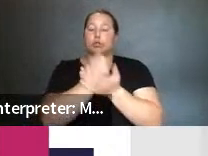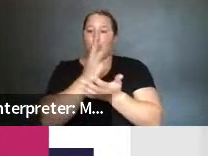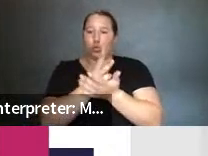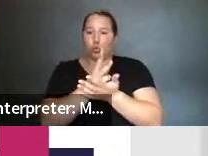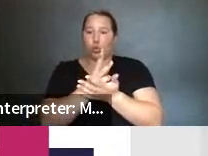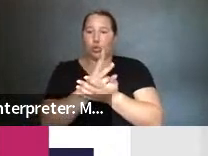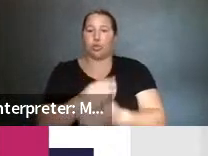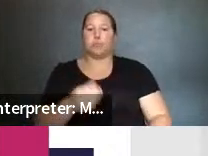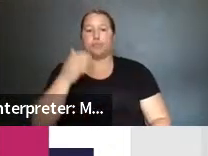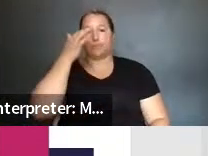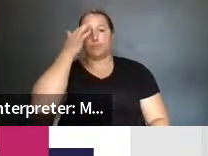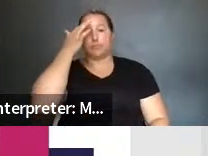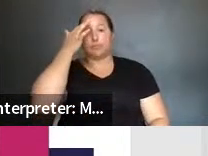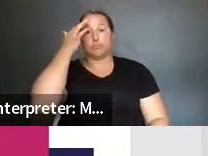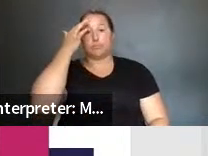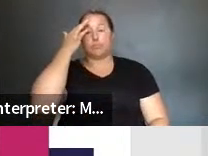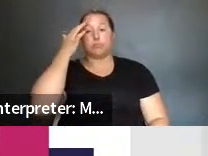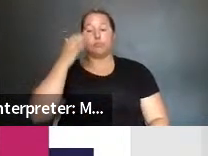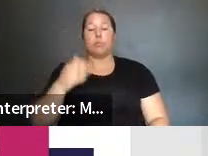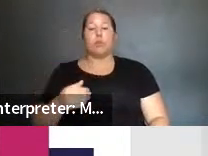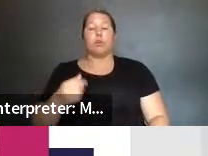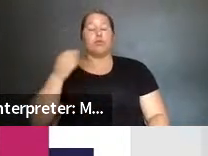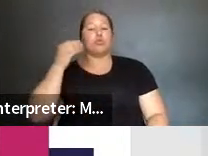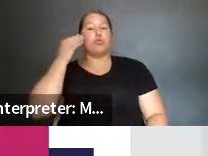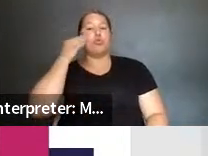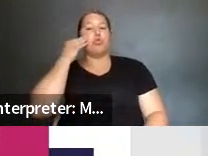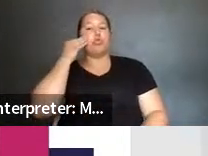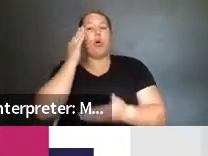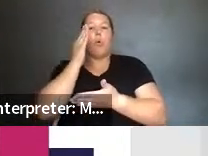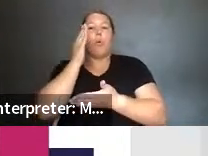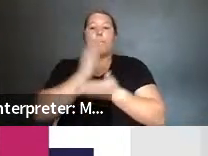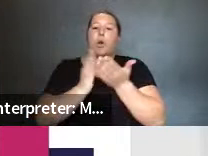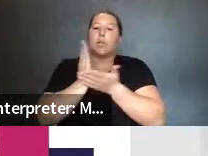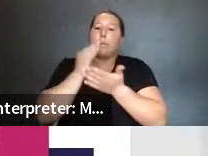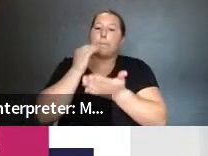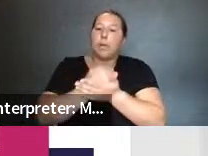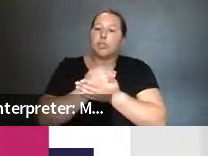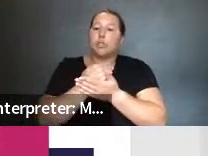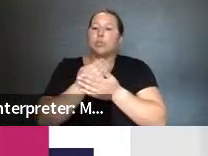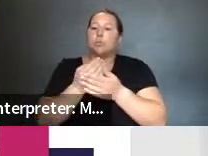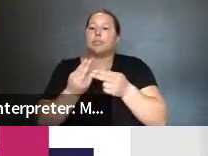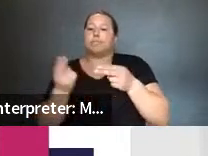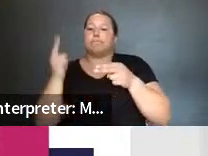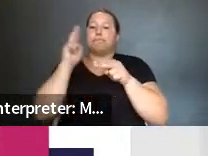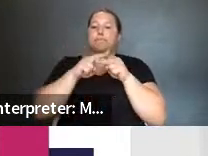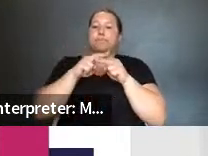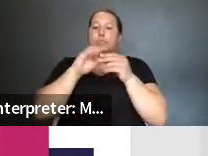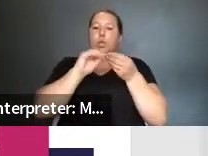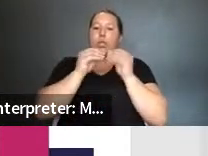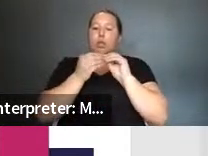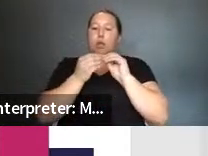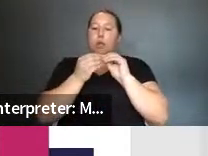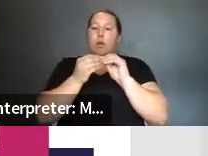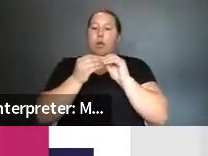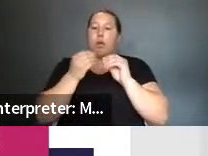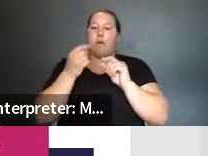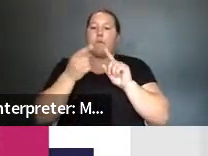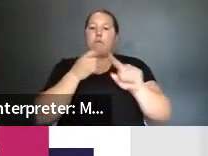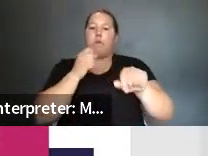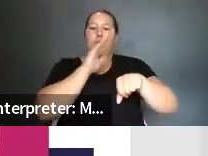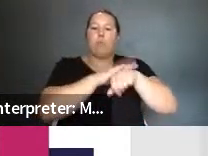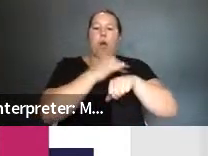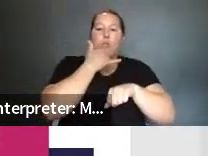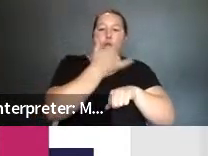As you all know, part of the budget was to increase our Person in Crisis team from on-call to full-time persons. So this has